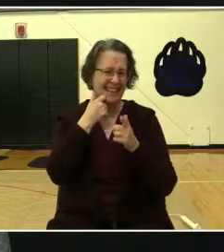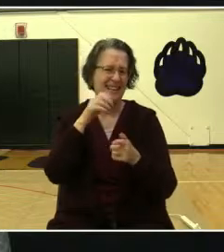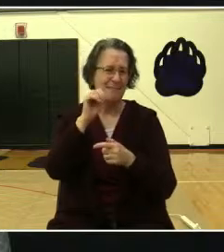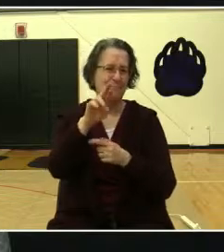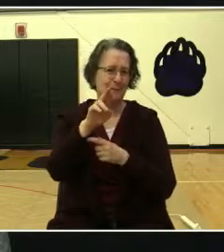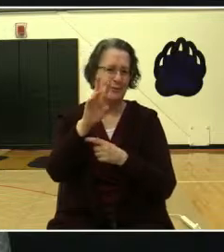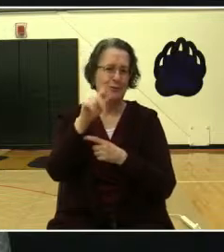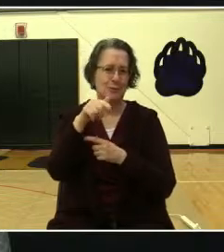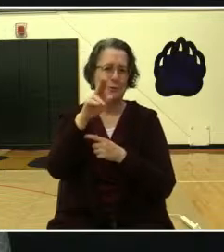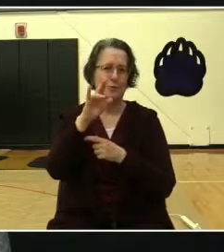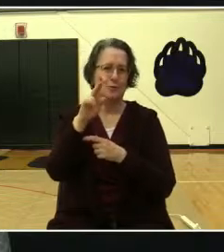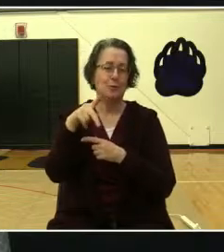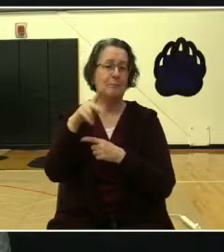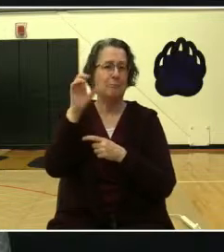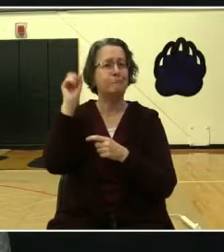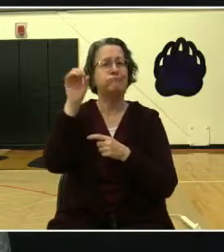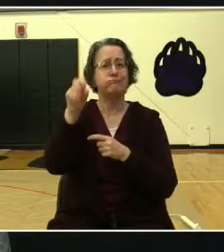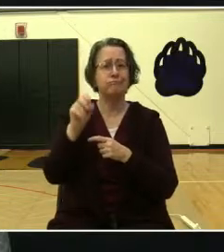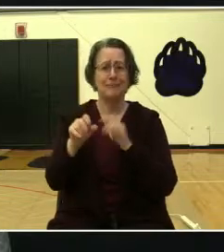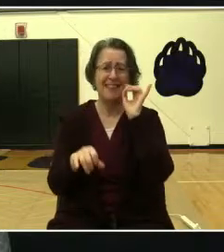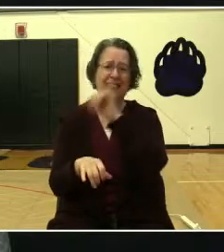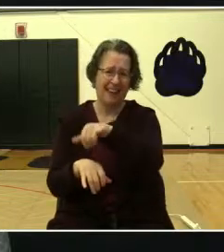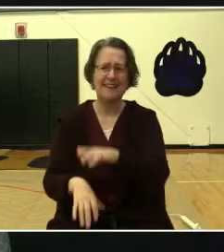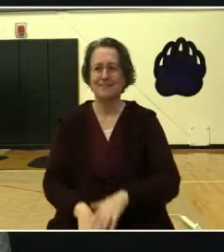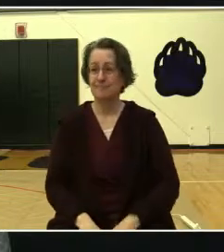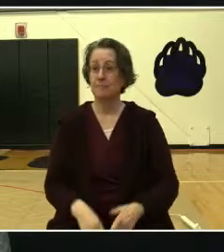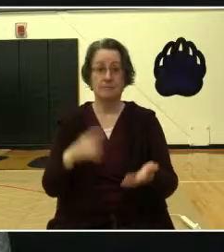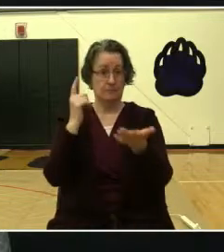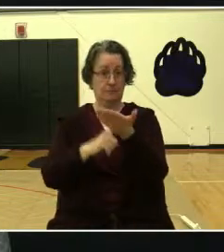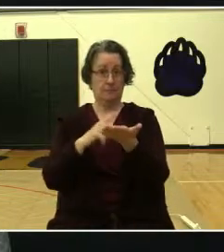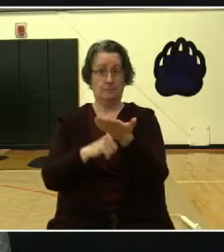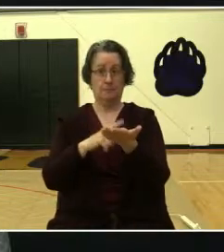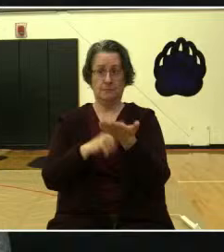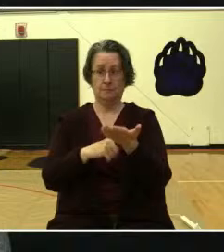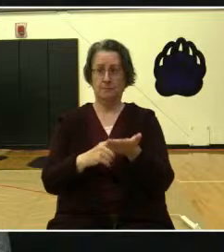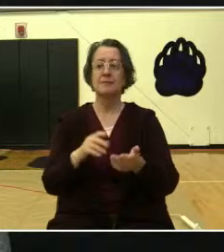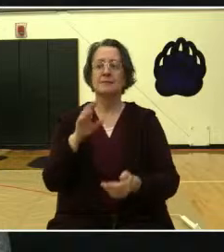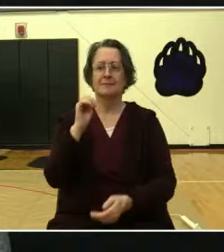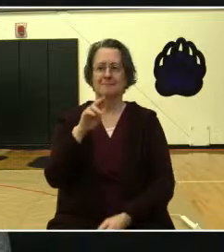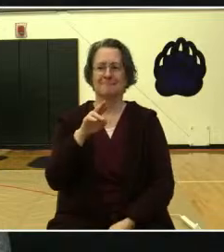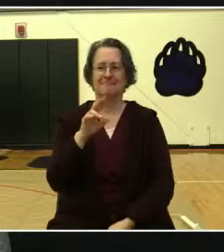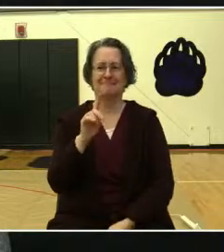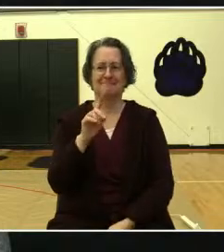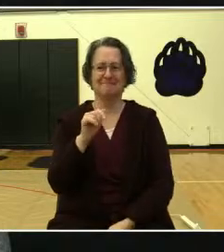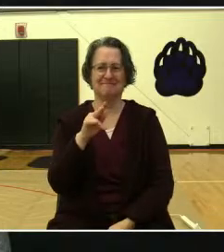quip is there any discussion Mr